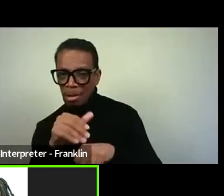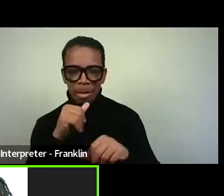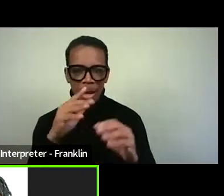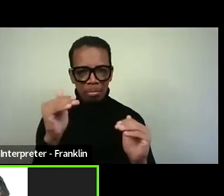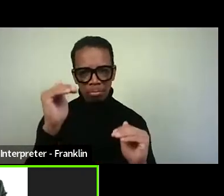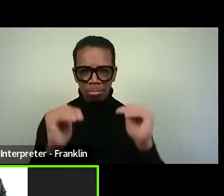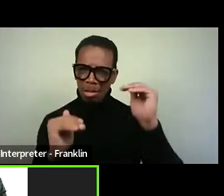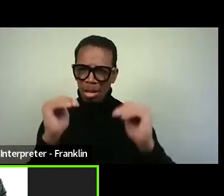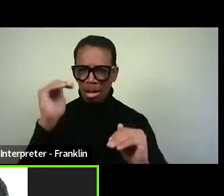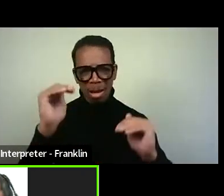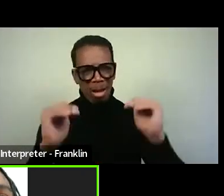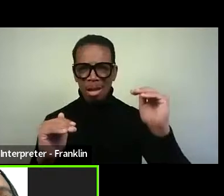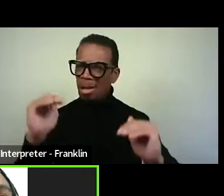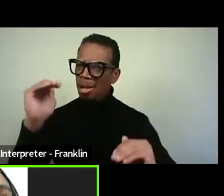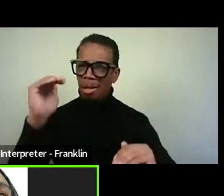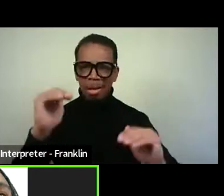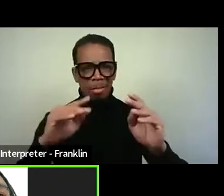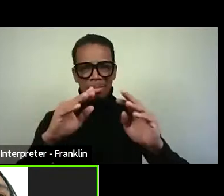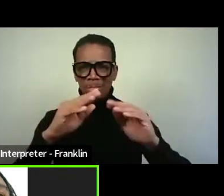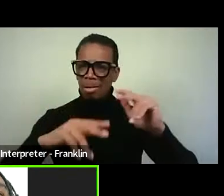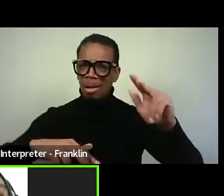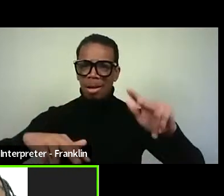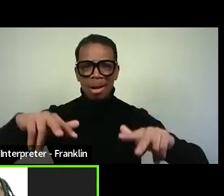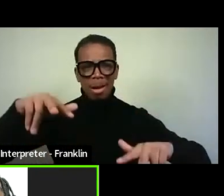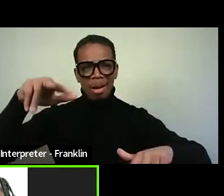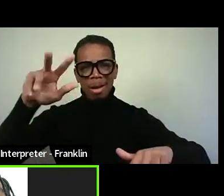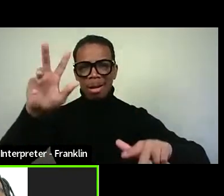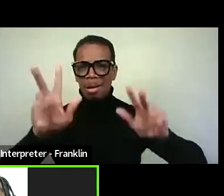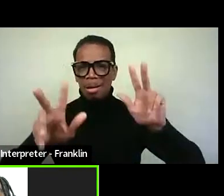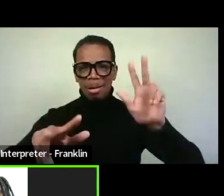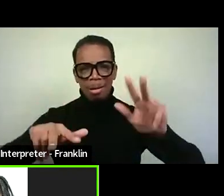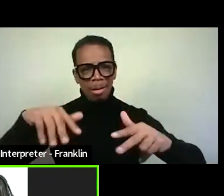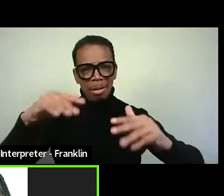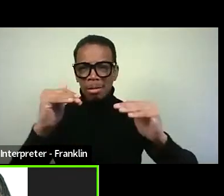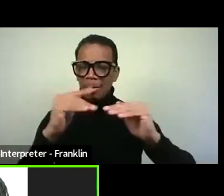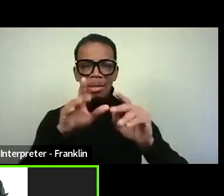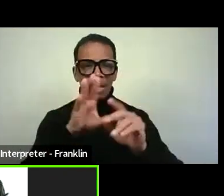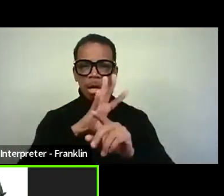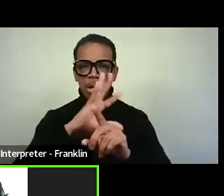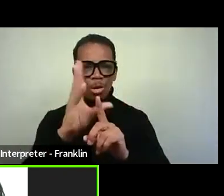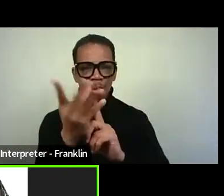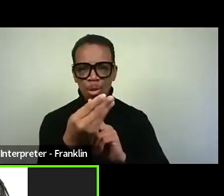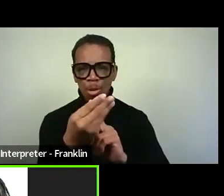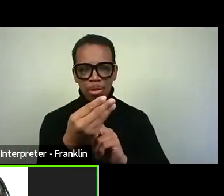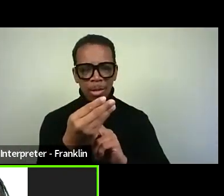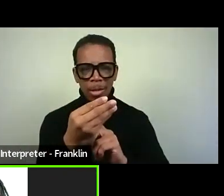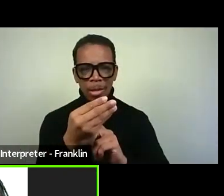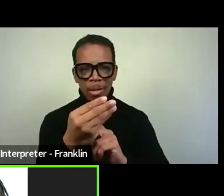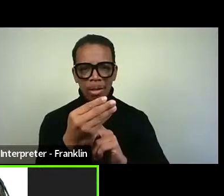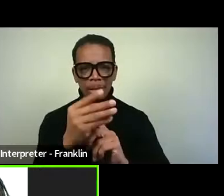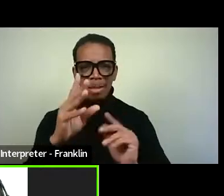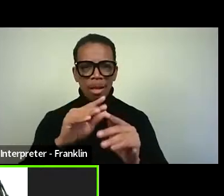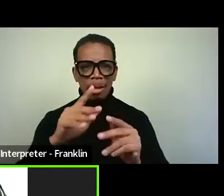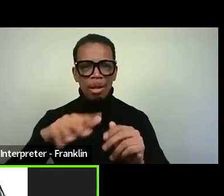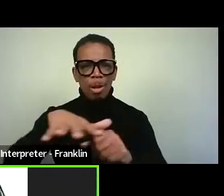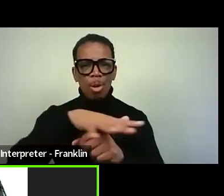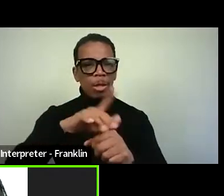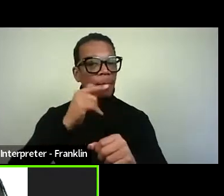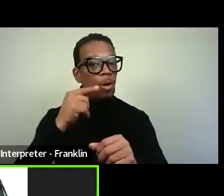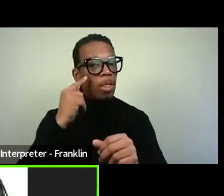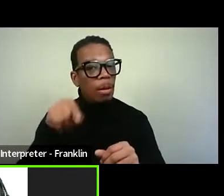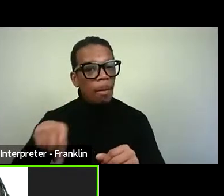equitable and culturally competent space for these people to be able to be themselves. And I've